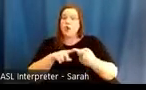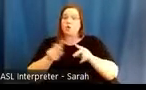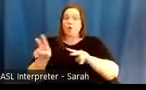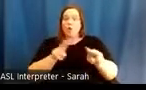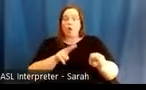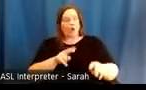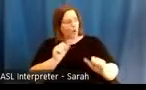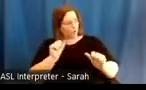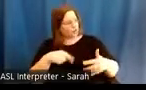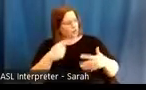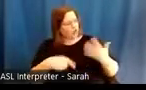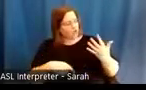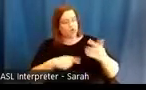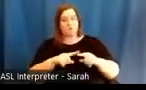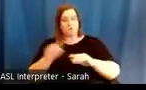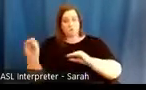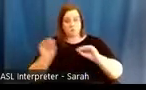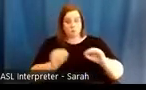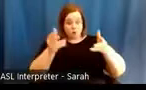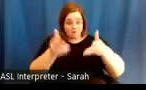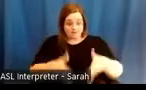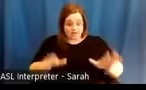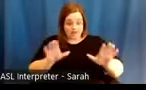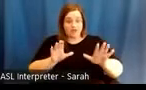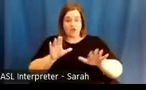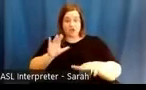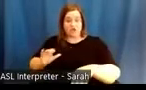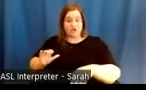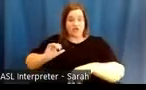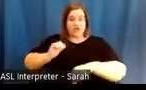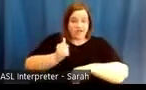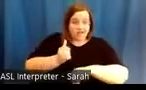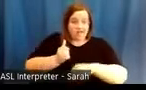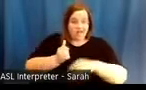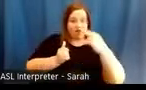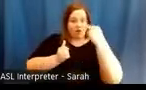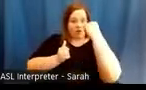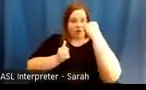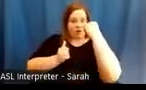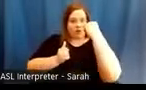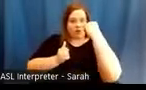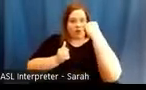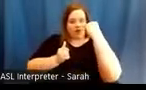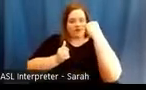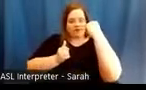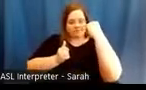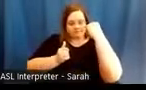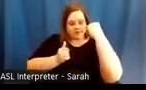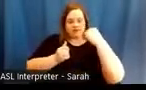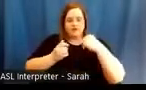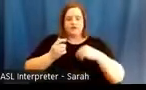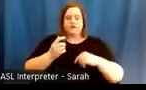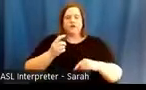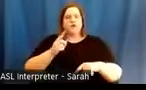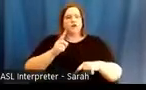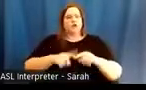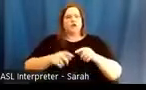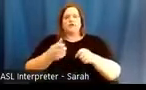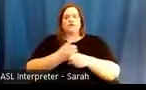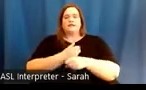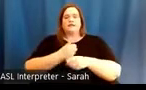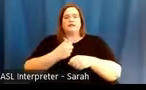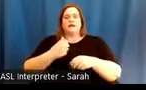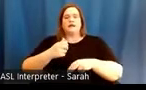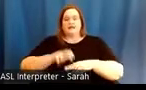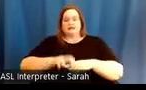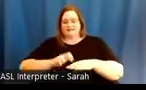all of this, but when it came down to actually moving in and doing it, they wouldn't. We weren't able to get a stair lift by the time they gave